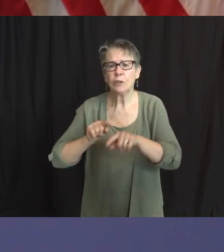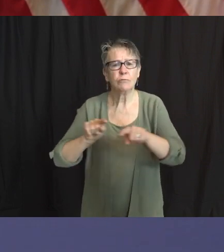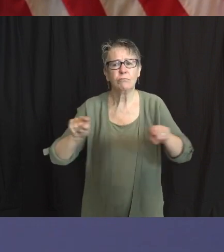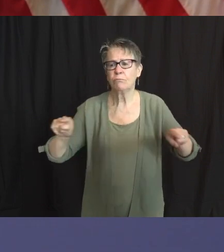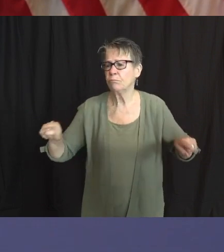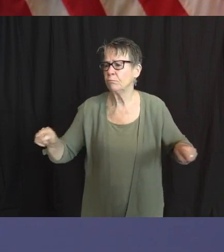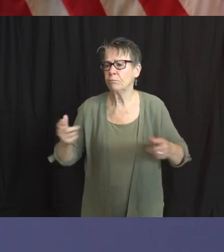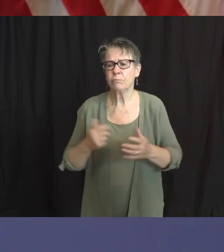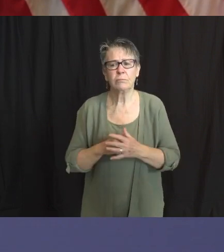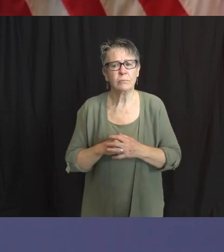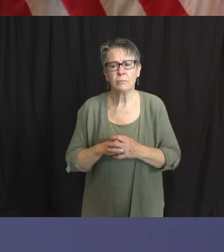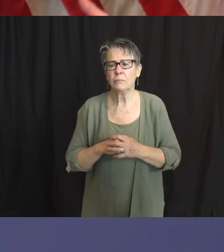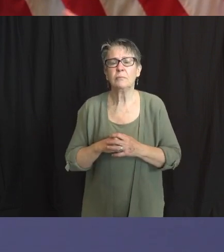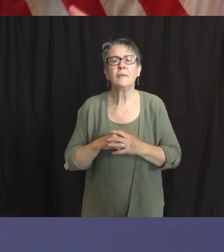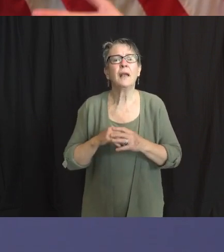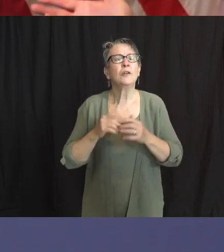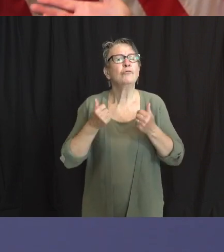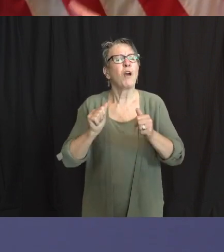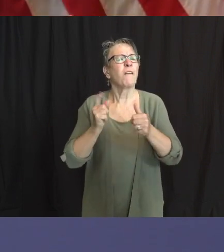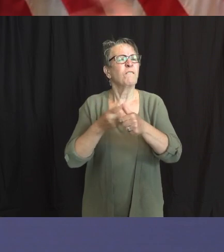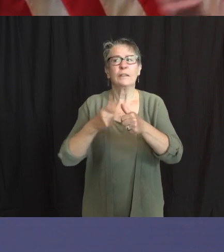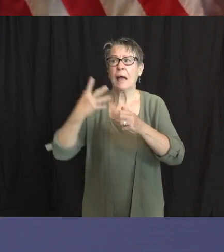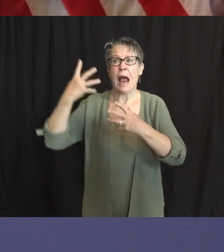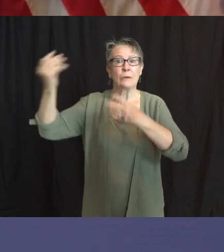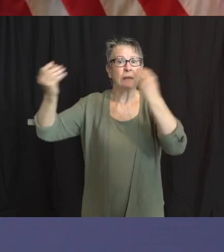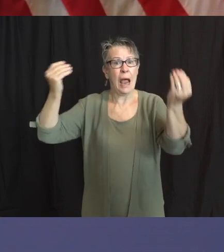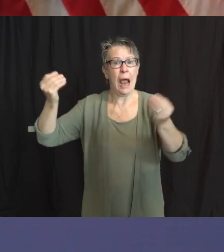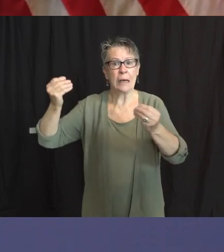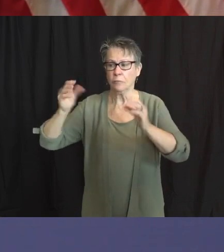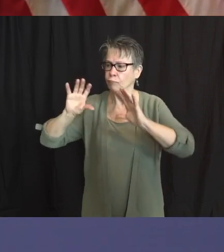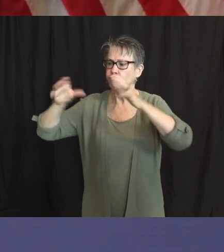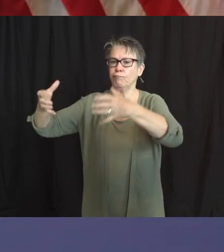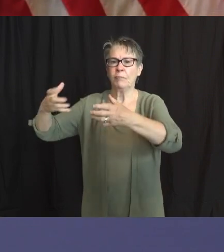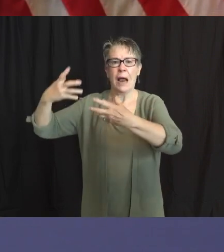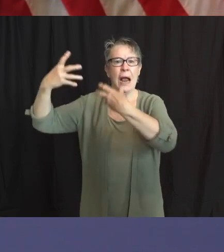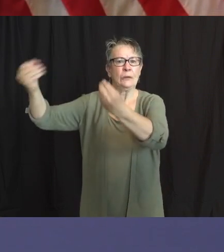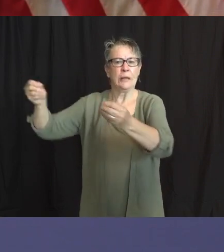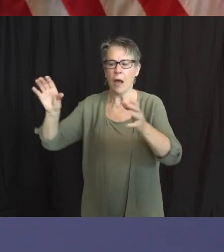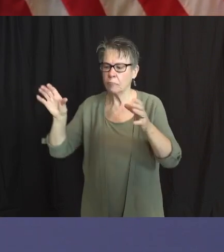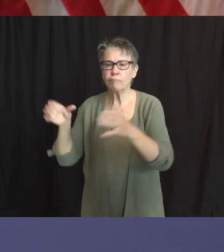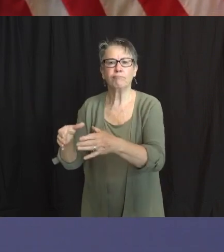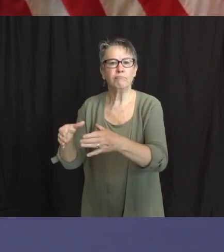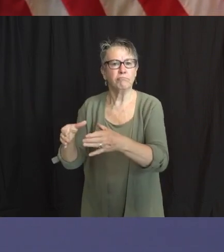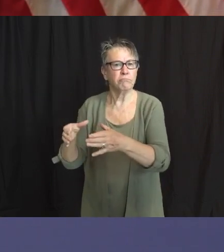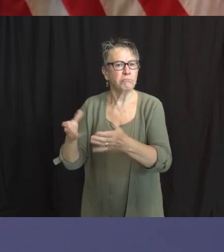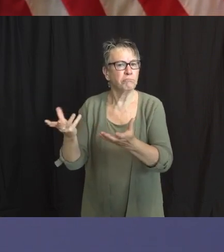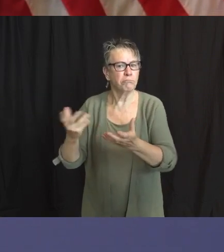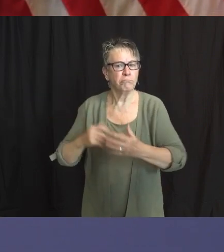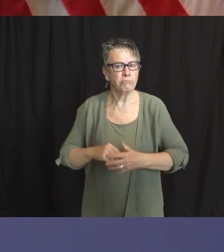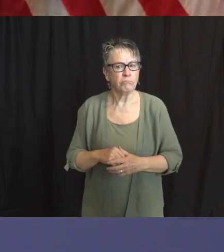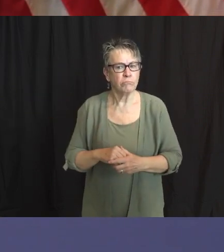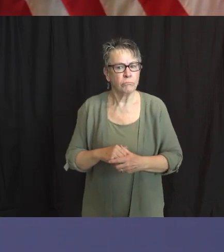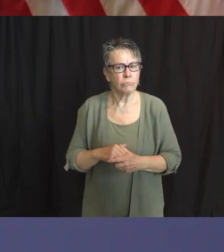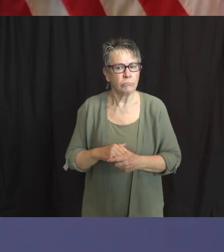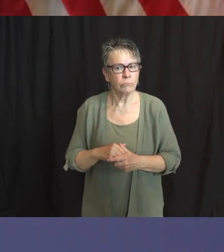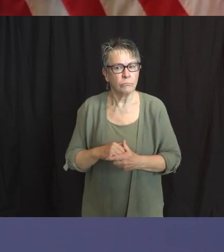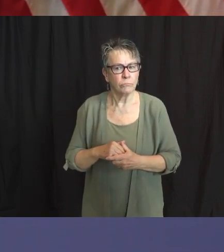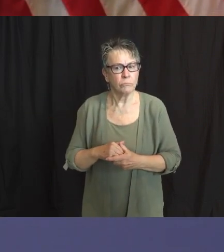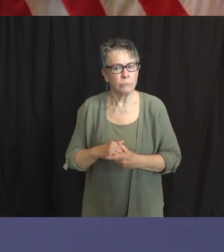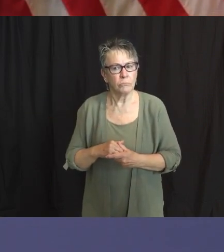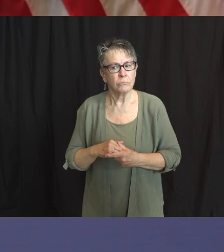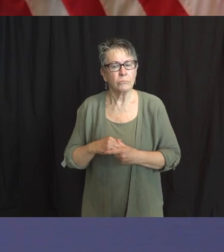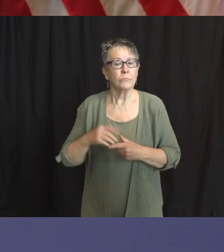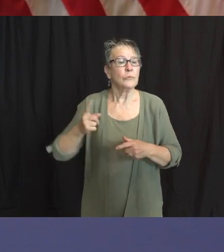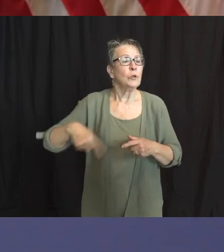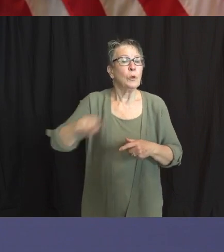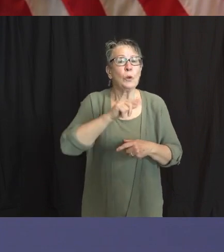again, if Judy and Eddie and their colleagues continue to advise us that the progress is meaningful and at the right